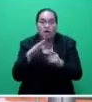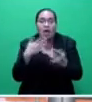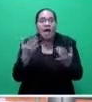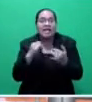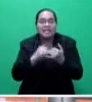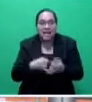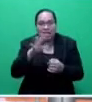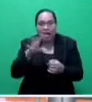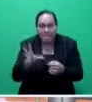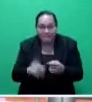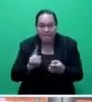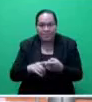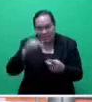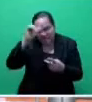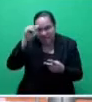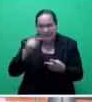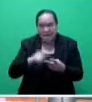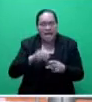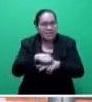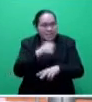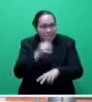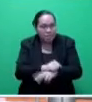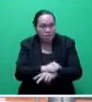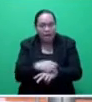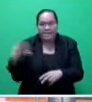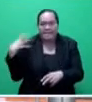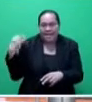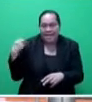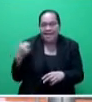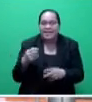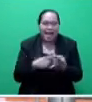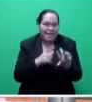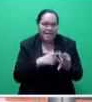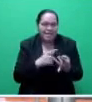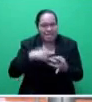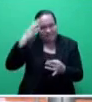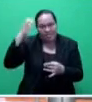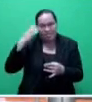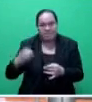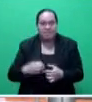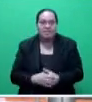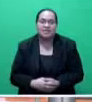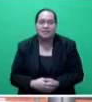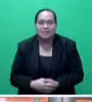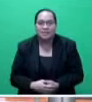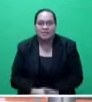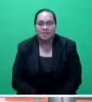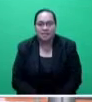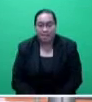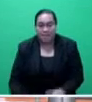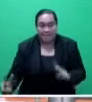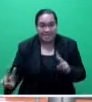South Africa, India, Singapore, Canada, and other jurisdictions, Mr. Speaker, sir. The